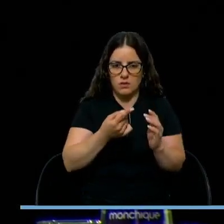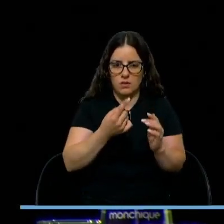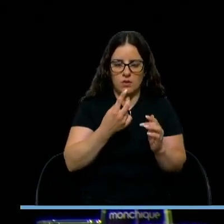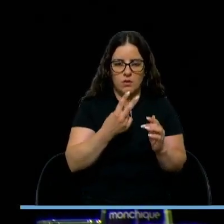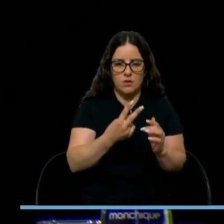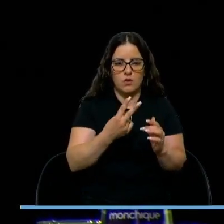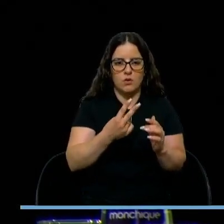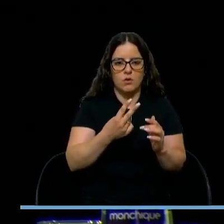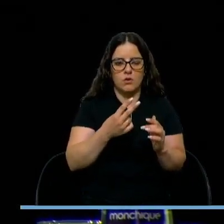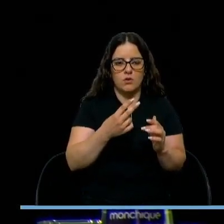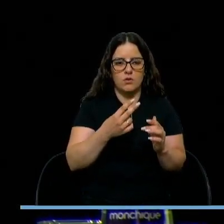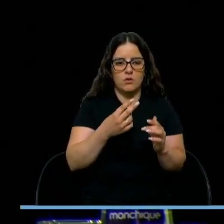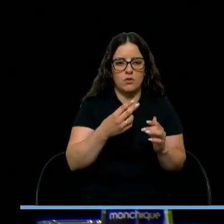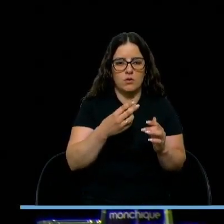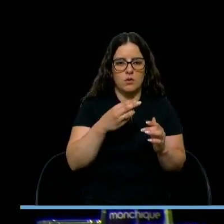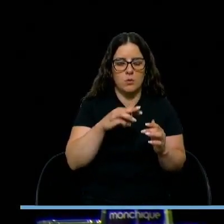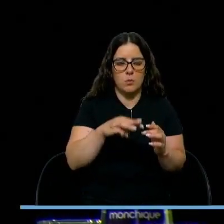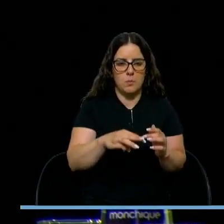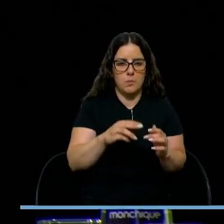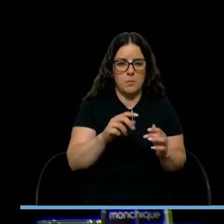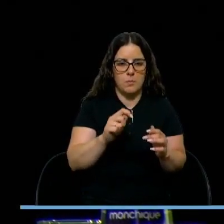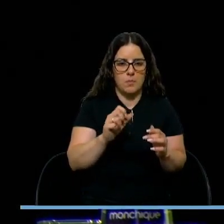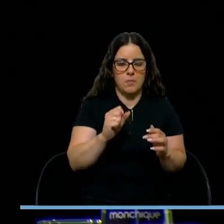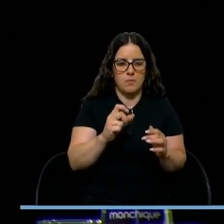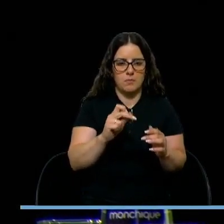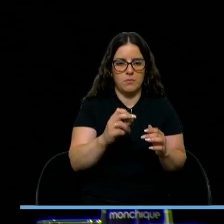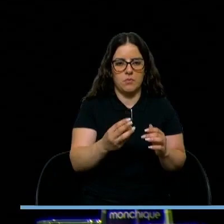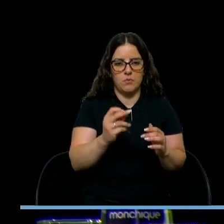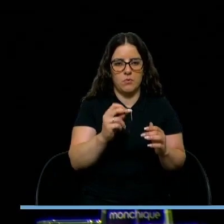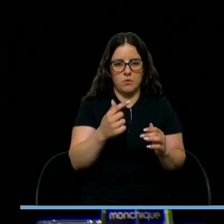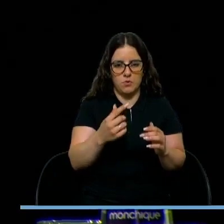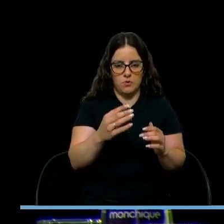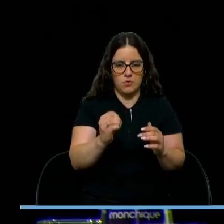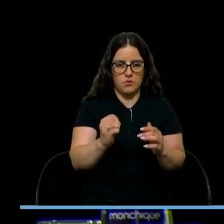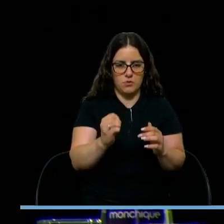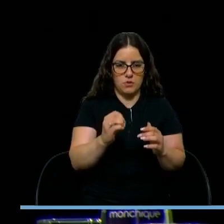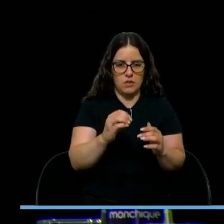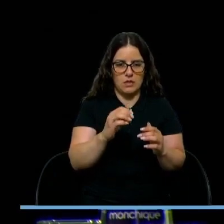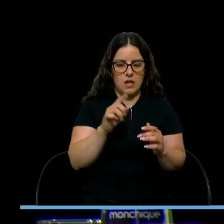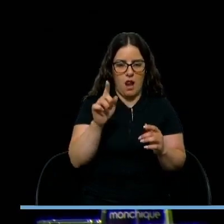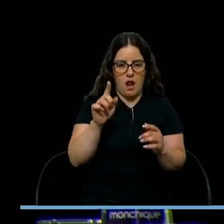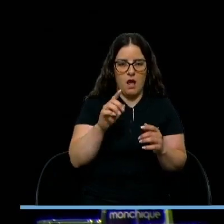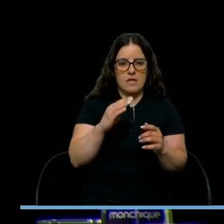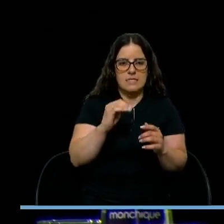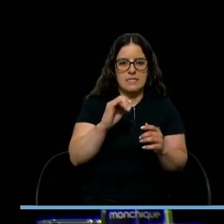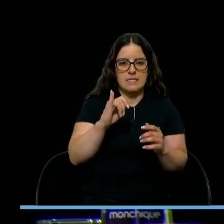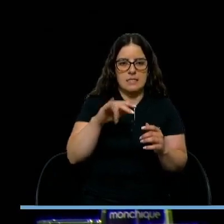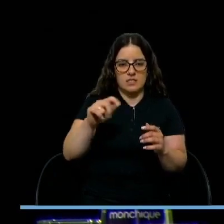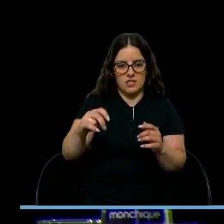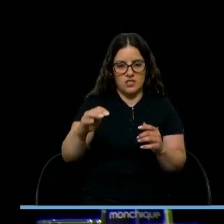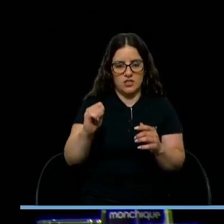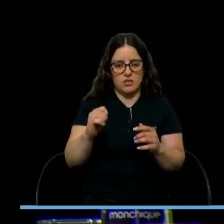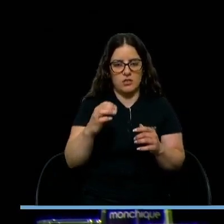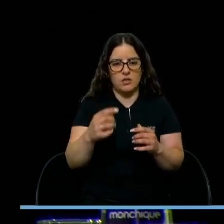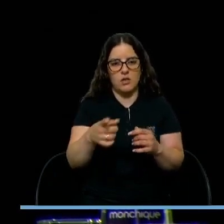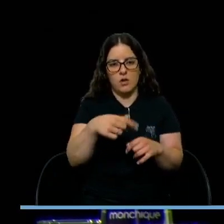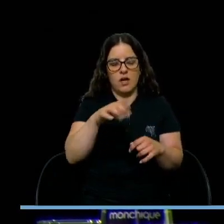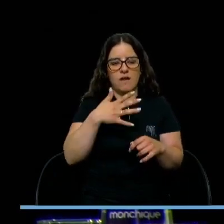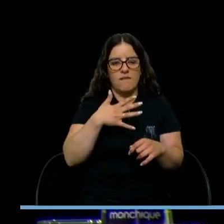pilot in Sinj. It's a pilot project, and our ambition is to